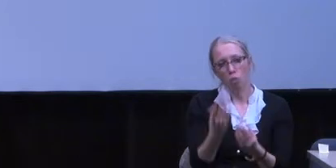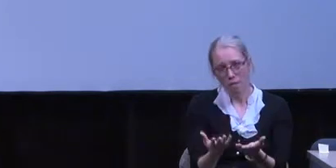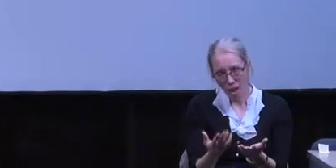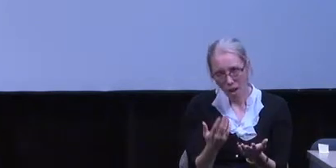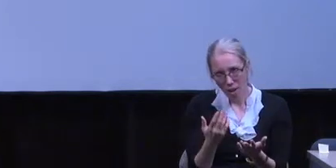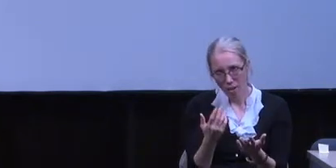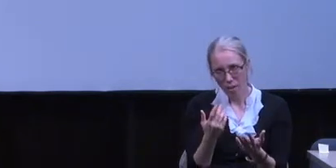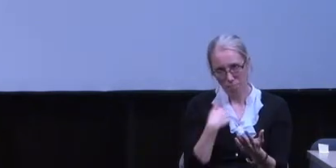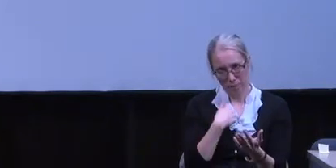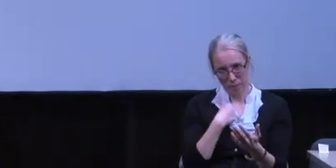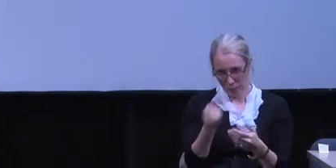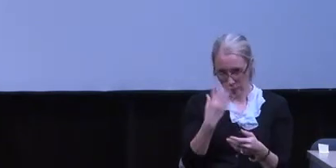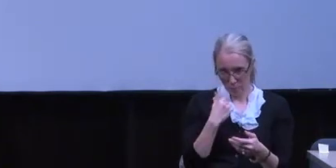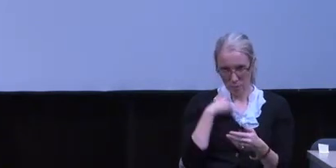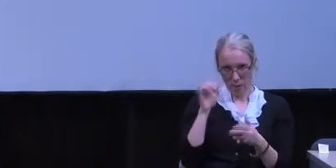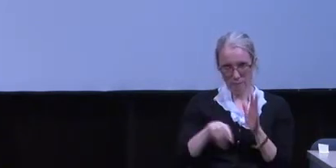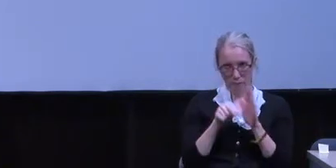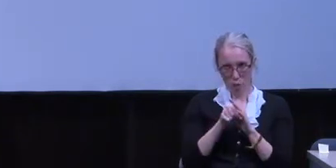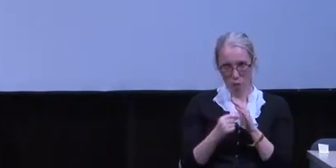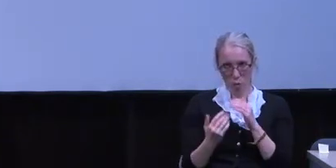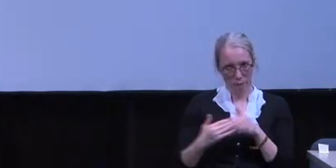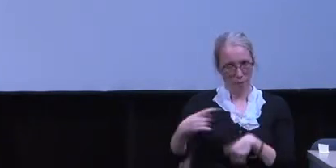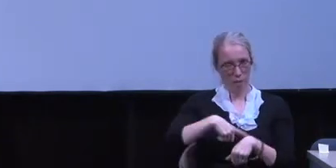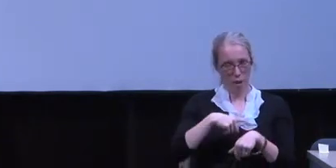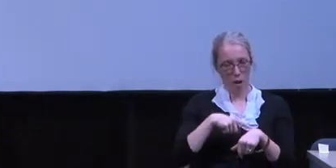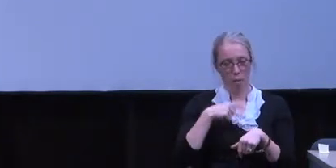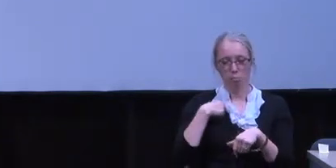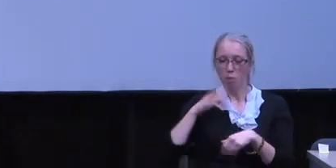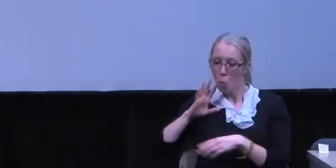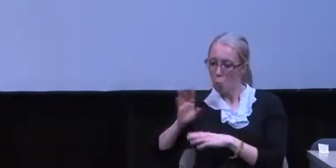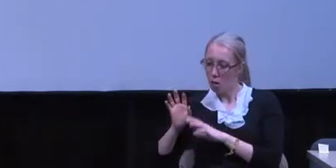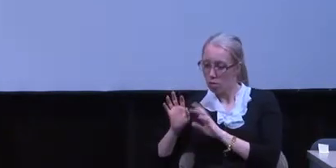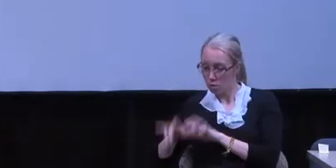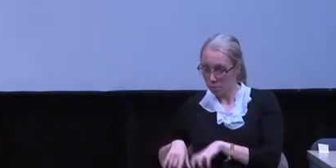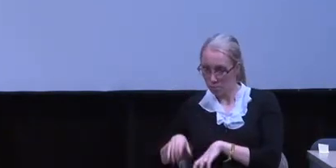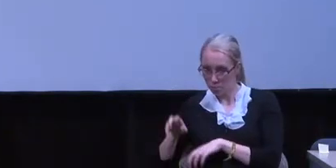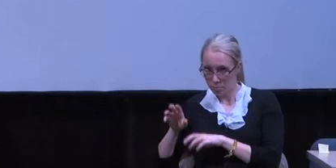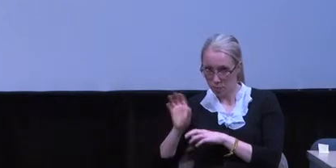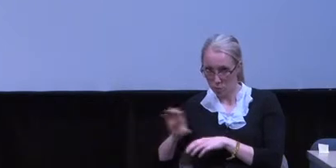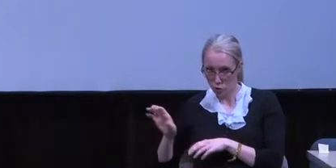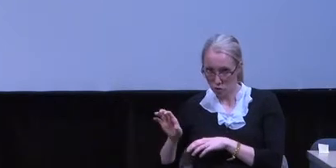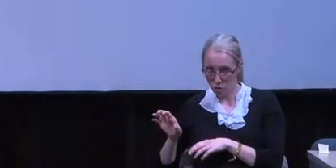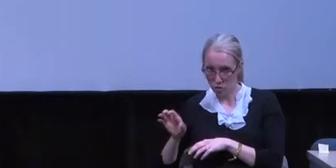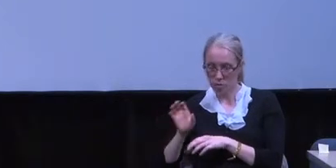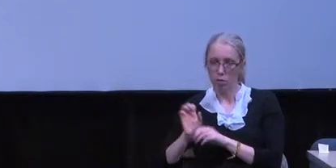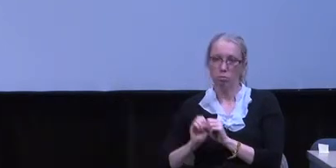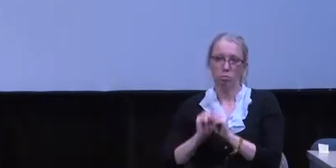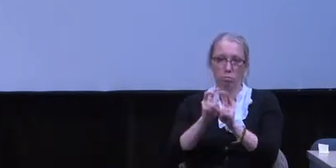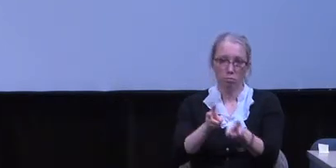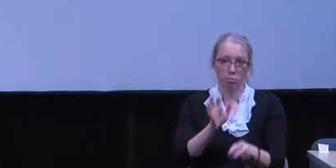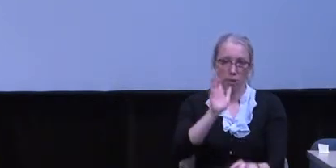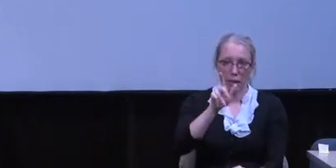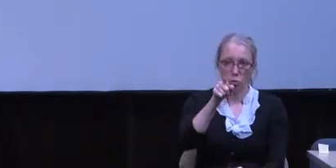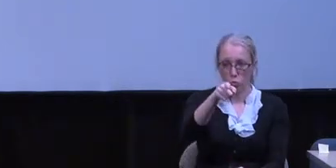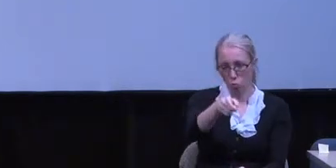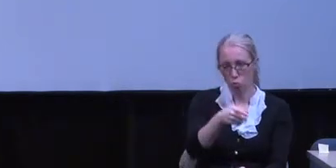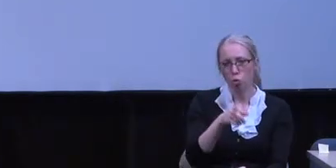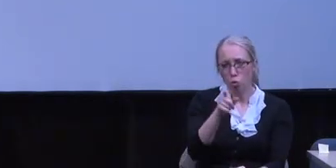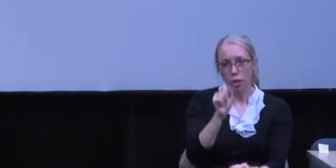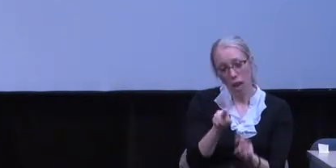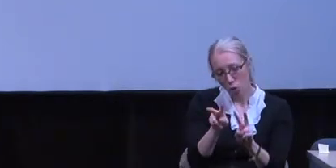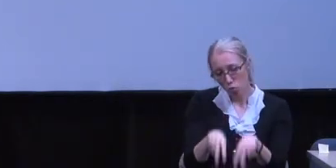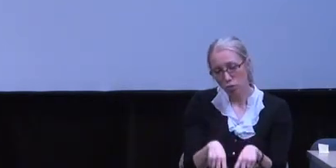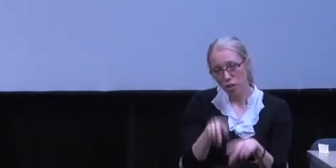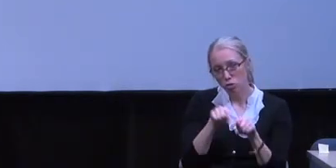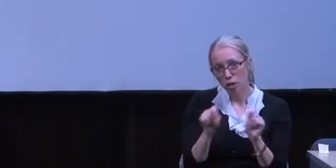provide me with that link so that I can pull it down. You can take a look at the transcript